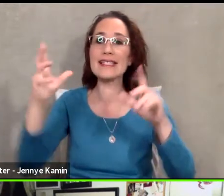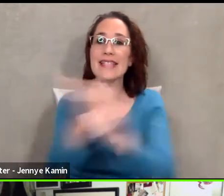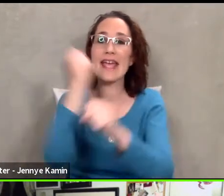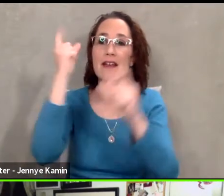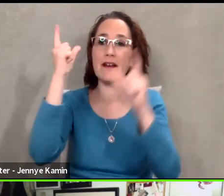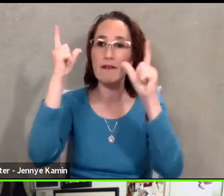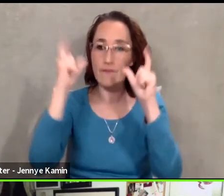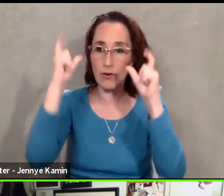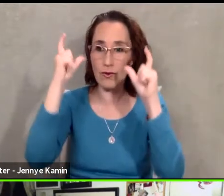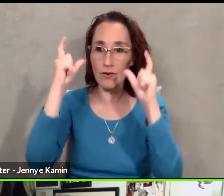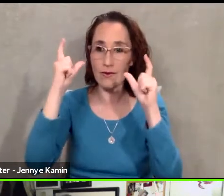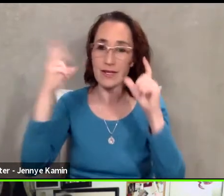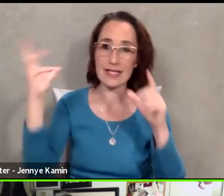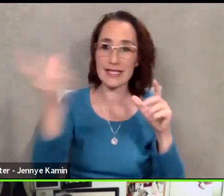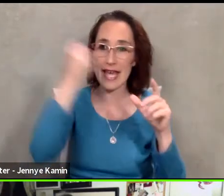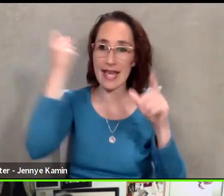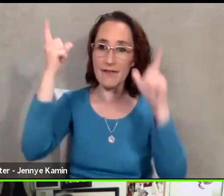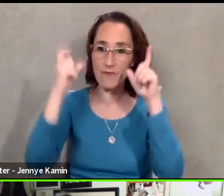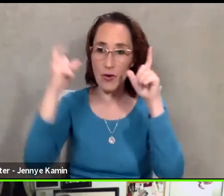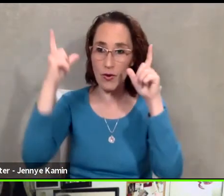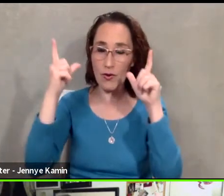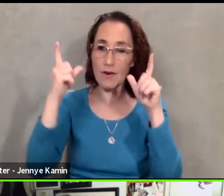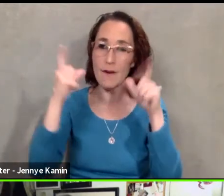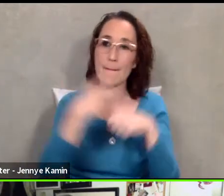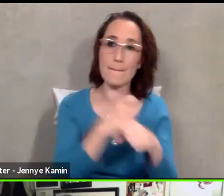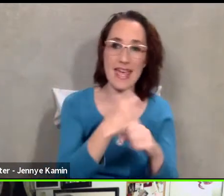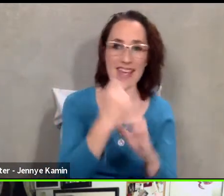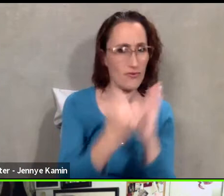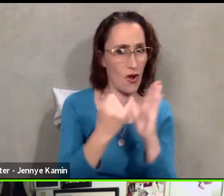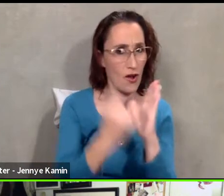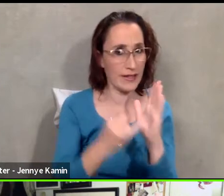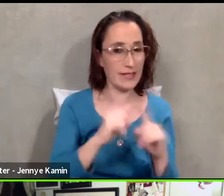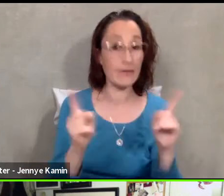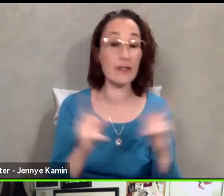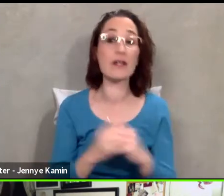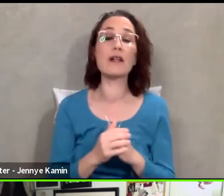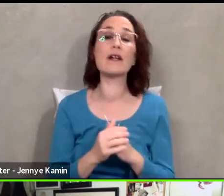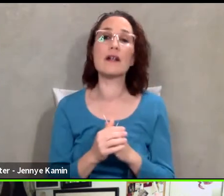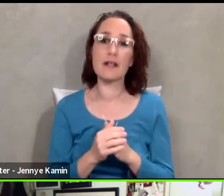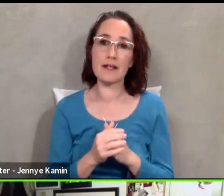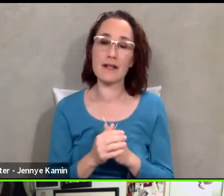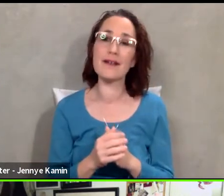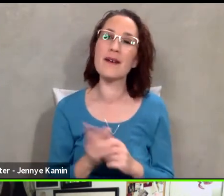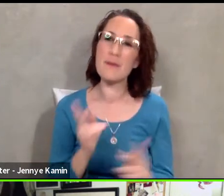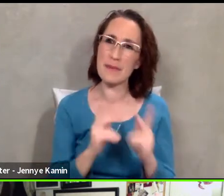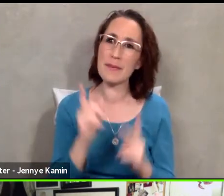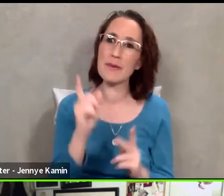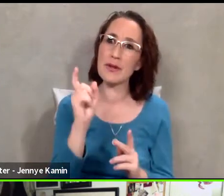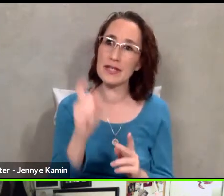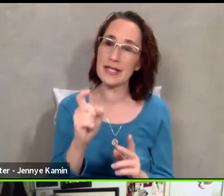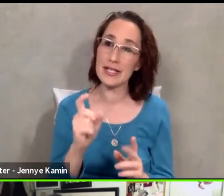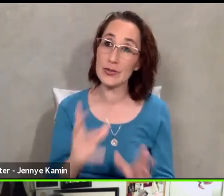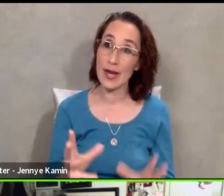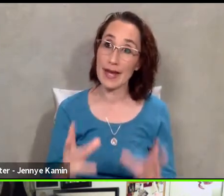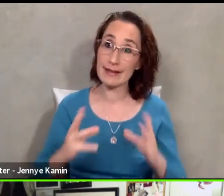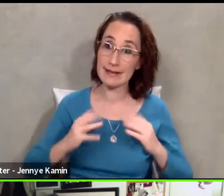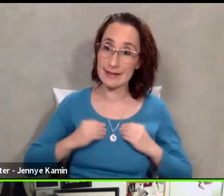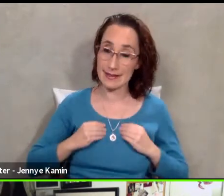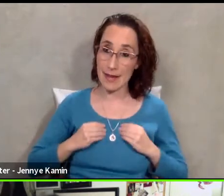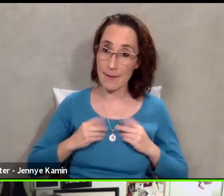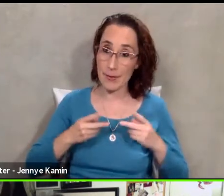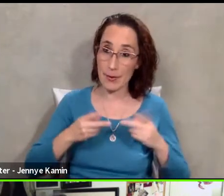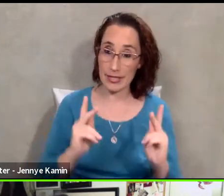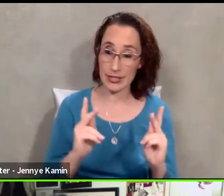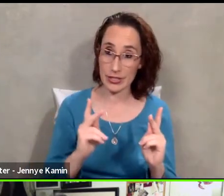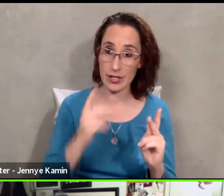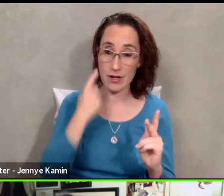sense, the person has to give a sort of consent to be drawn, right? Because if they don't want to be drawn, they can just kind of get